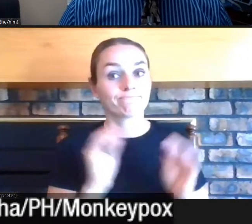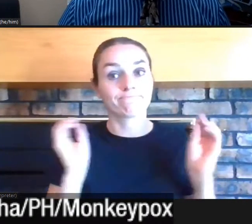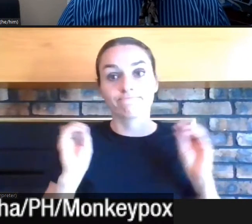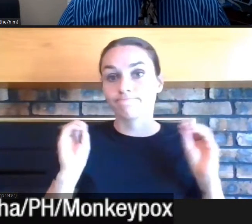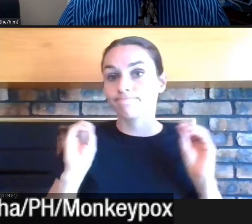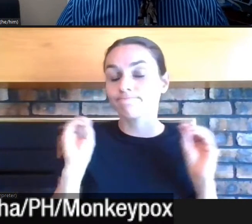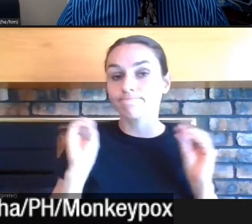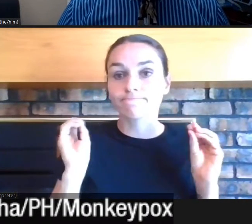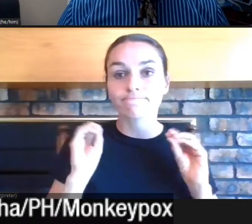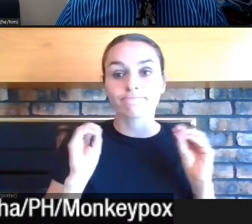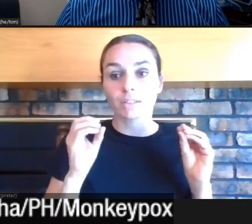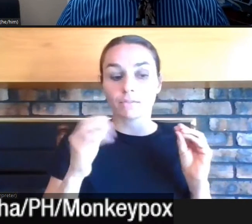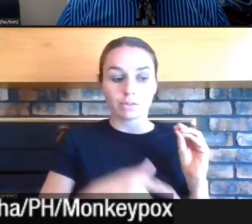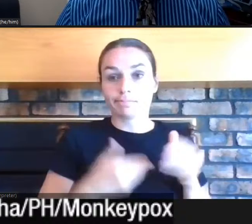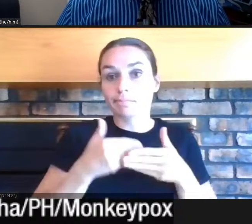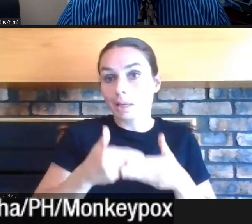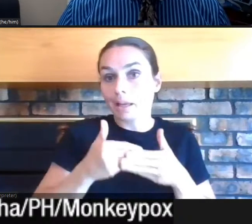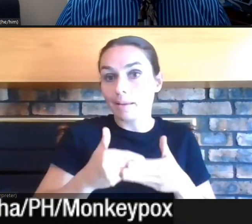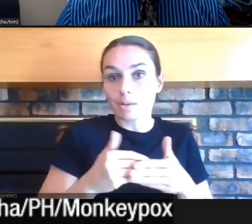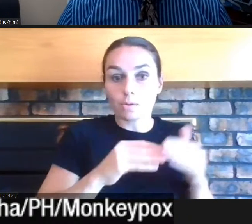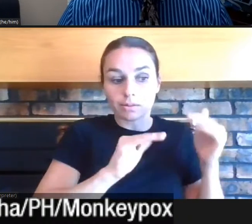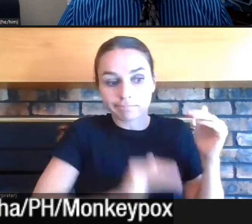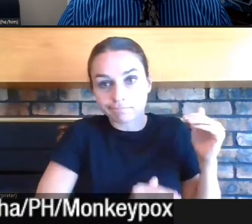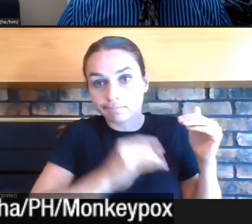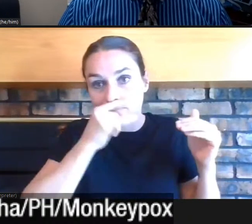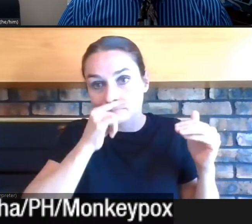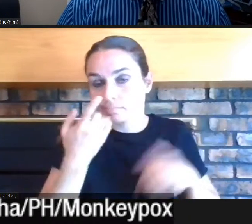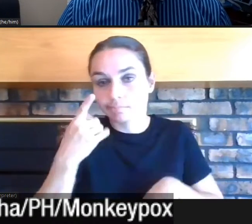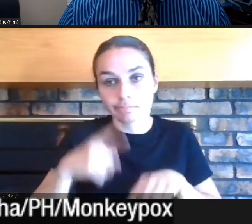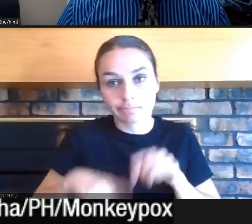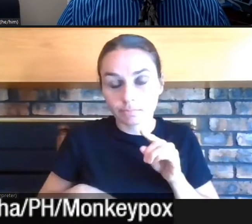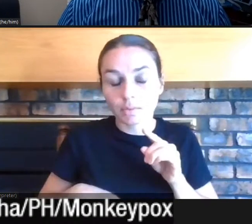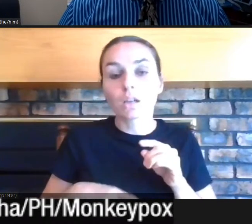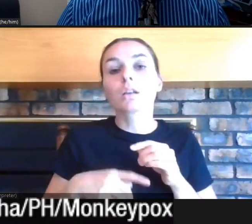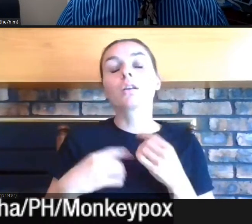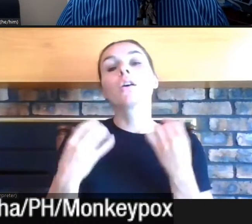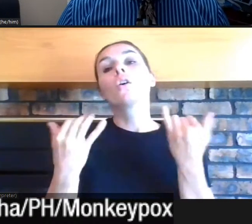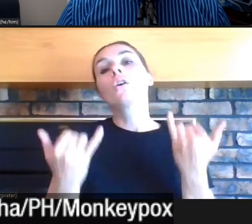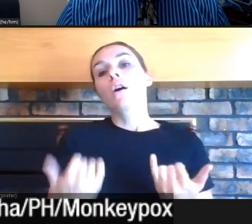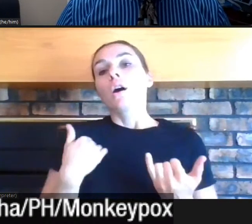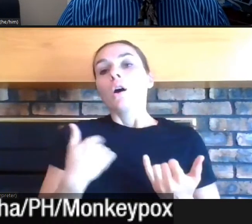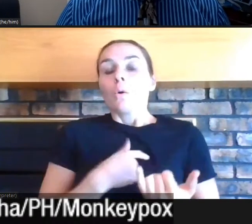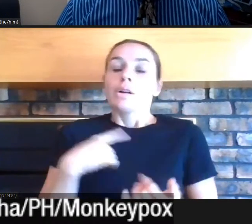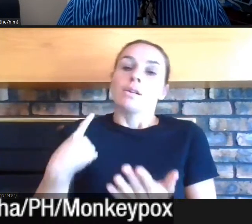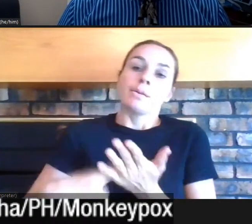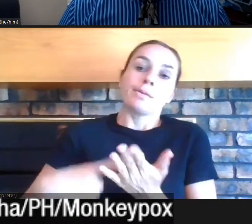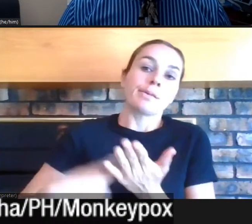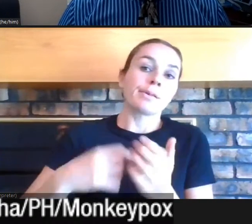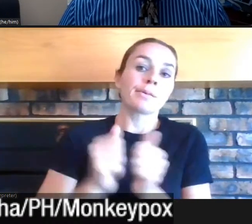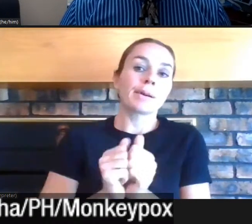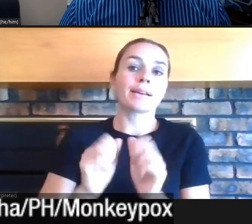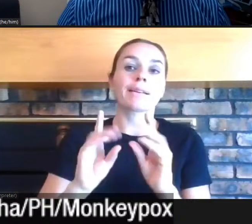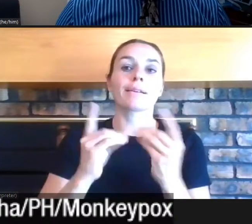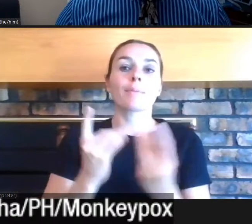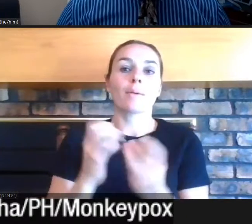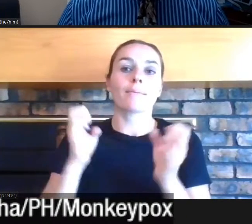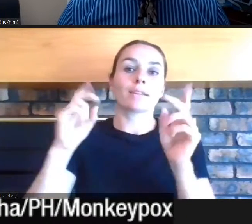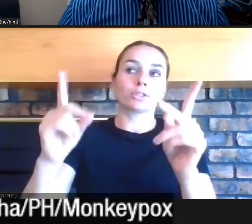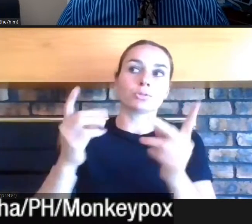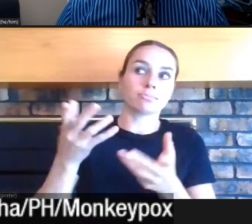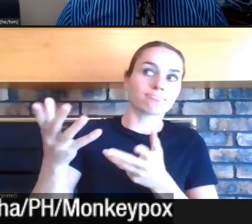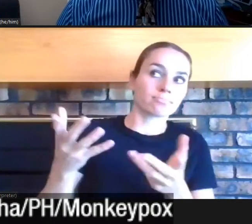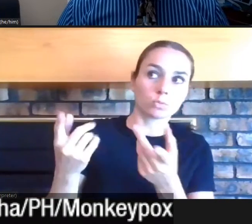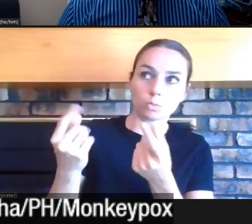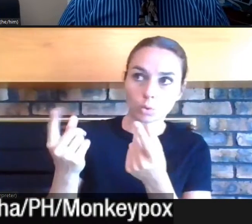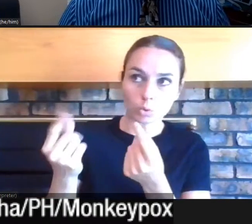for the youngest child. So we are having discussions with our Oregon Department of Education colleagues, but we don't anticipate that